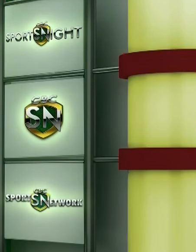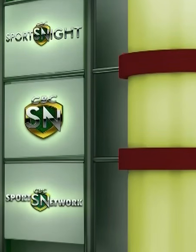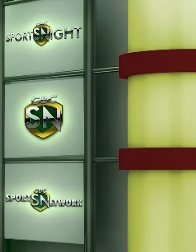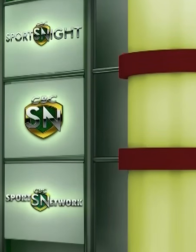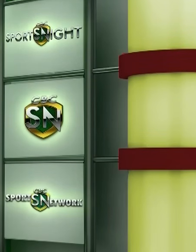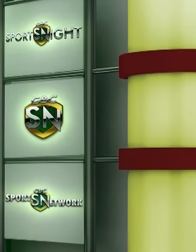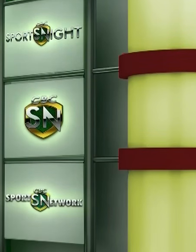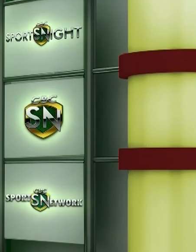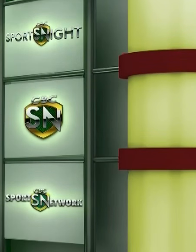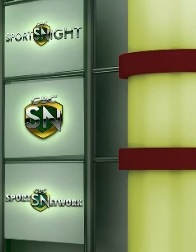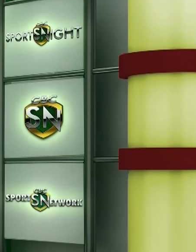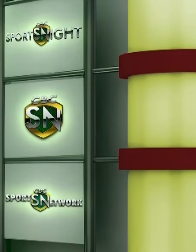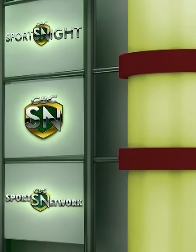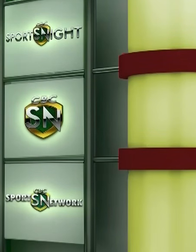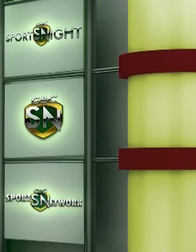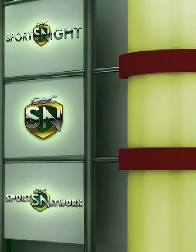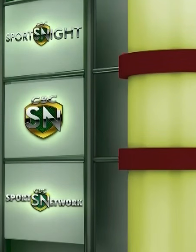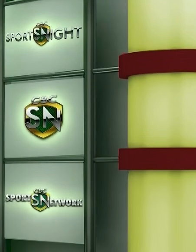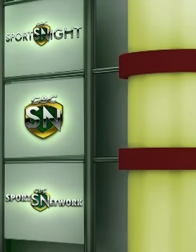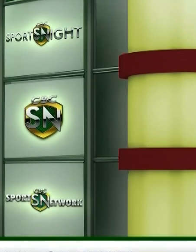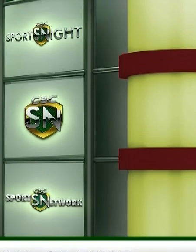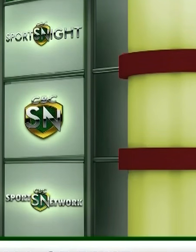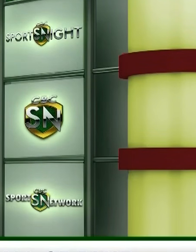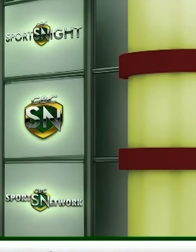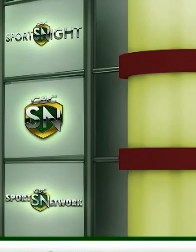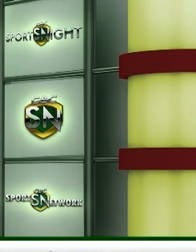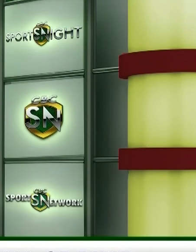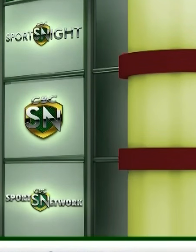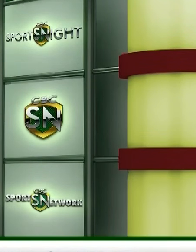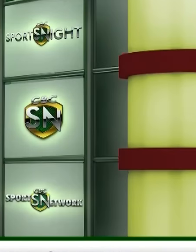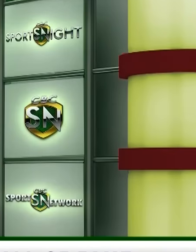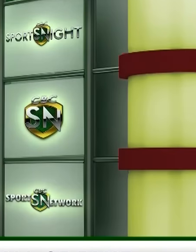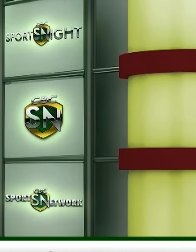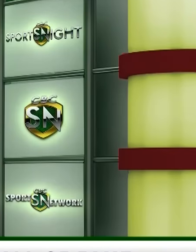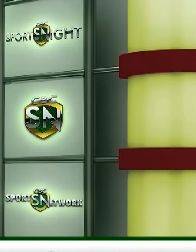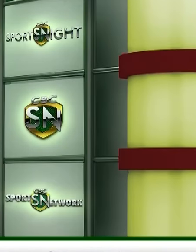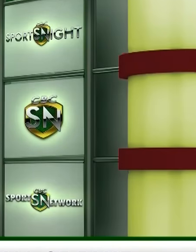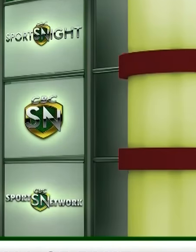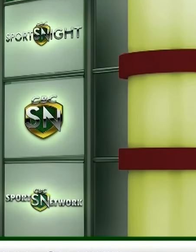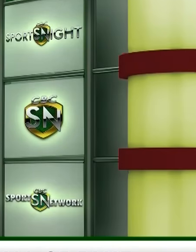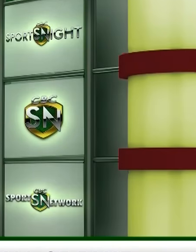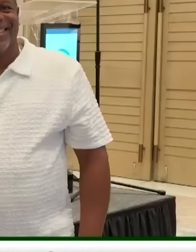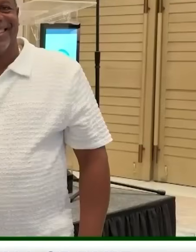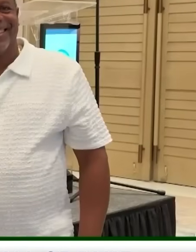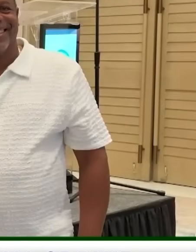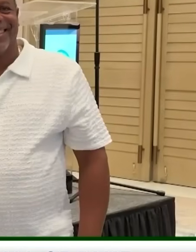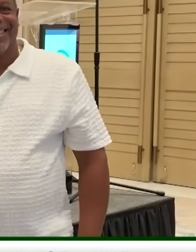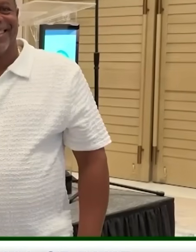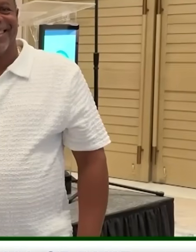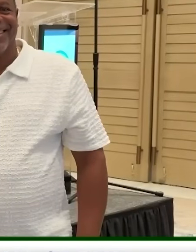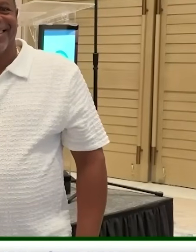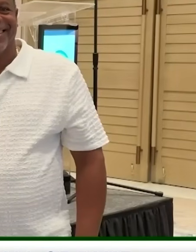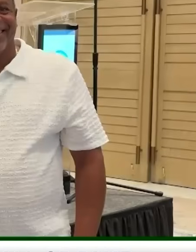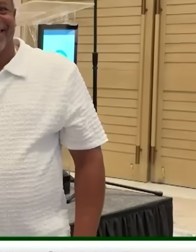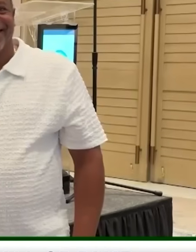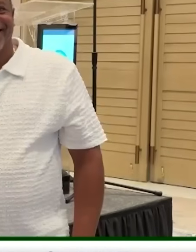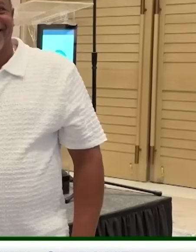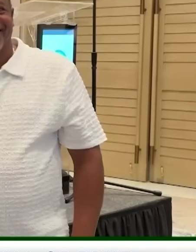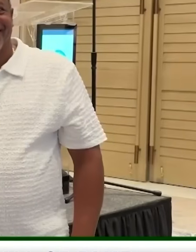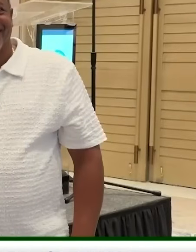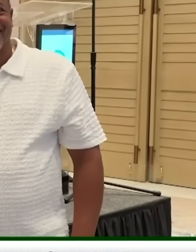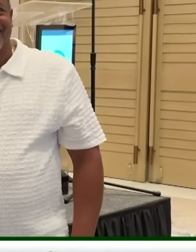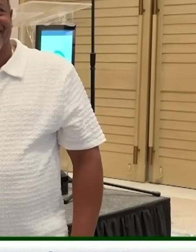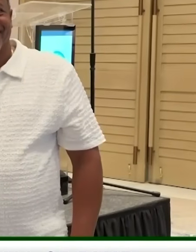Barbados golf officials were inducted into the Caribbean Golf Association's Hall of Fame last night. It happened at the opening ceremony of